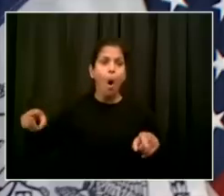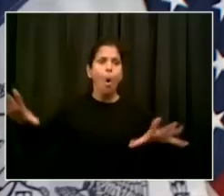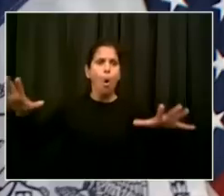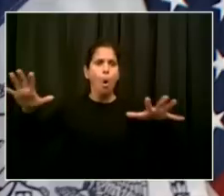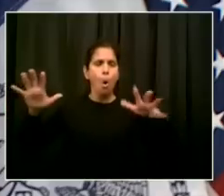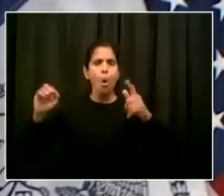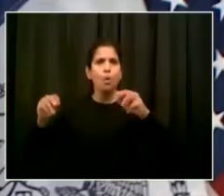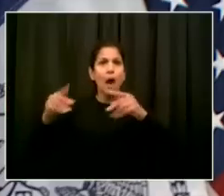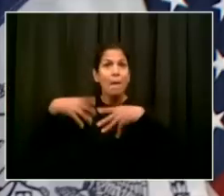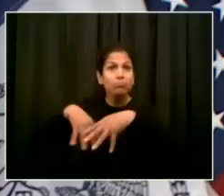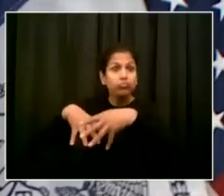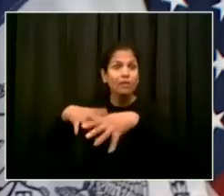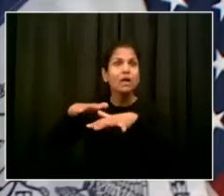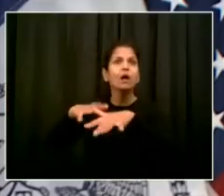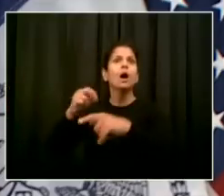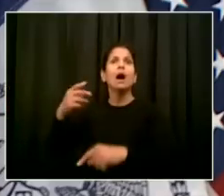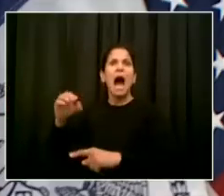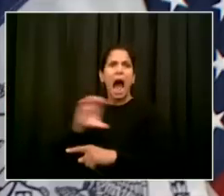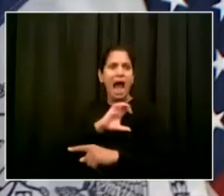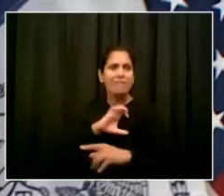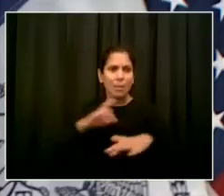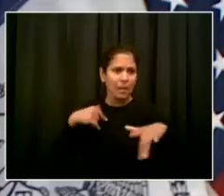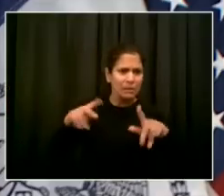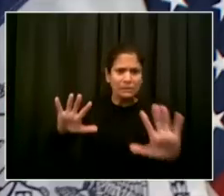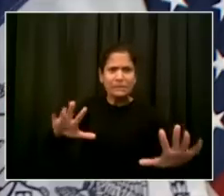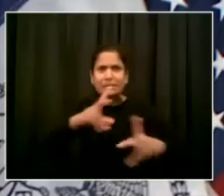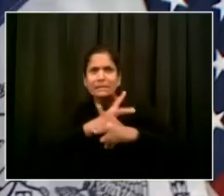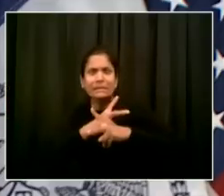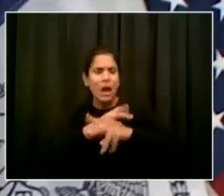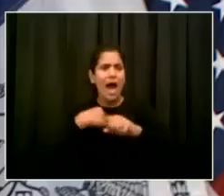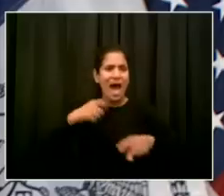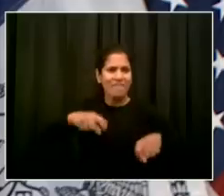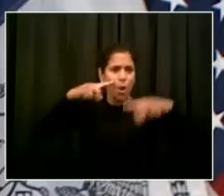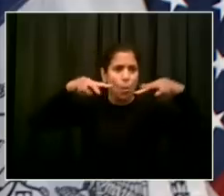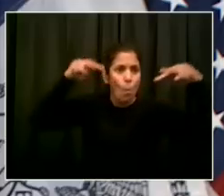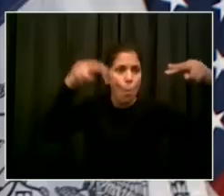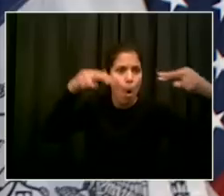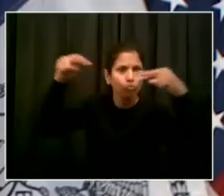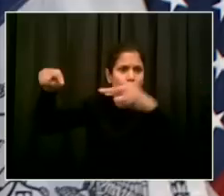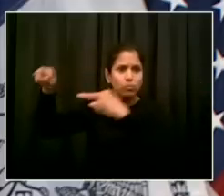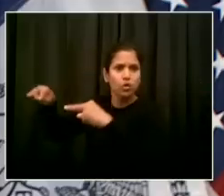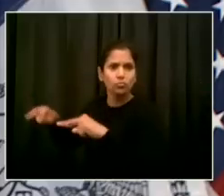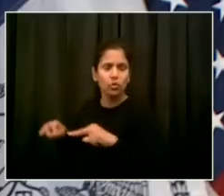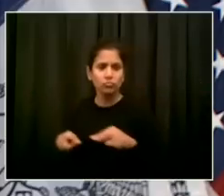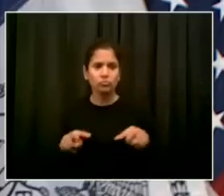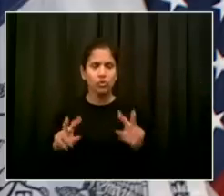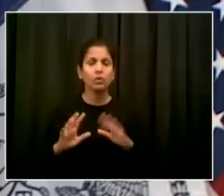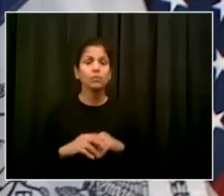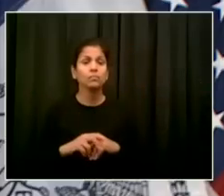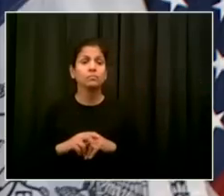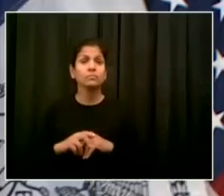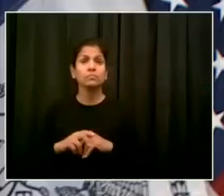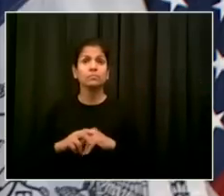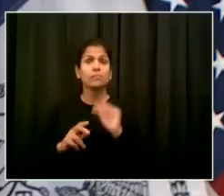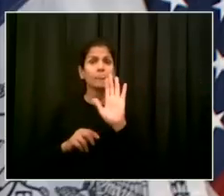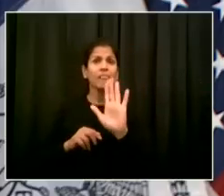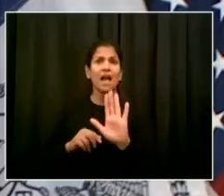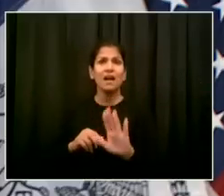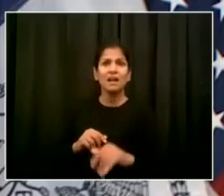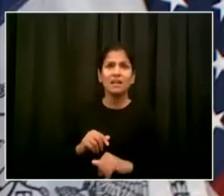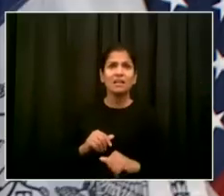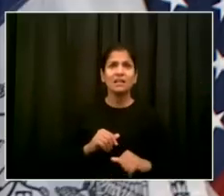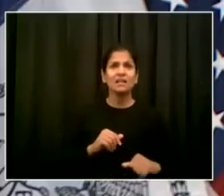only vis-a-vis very specific things in these rules, like stores, for example, but specifically on the topic of protest. I do understand there's a nuance